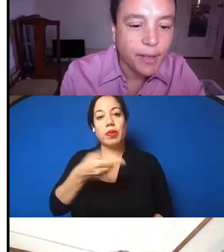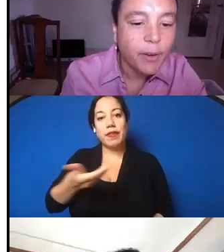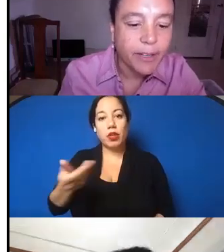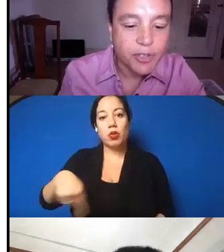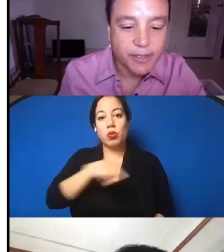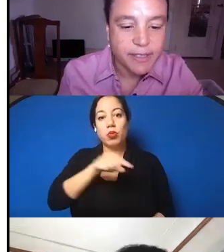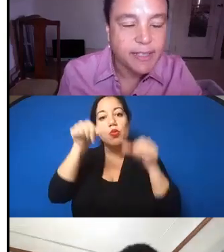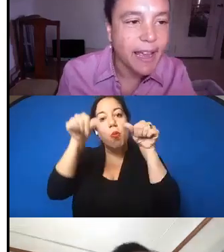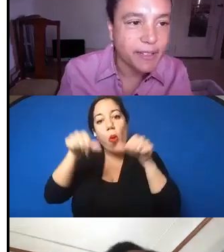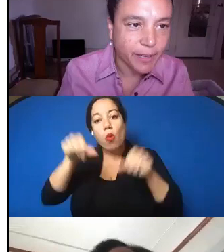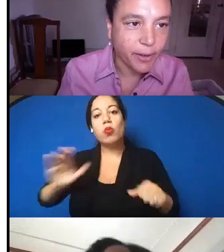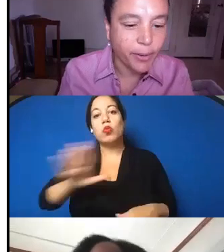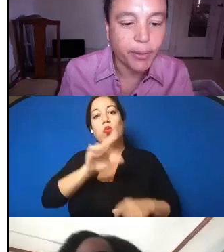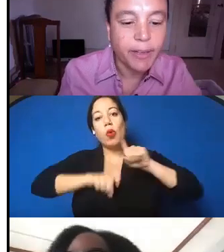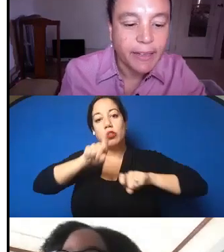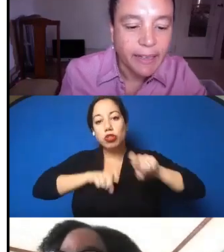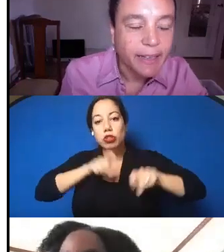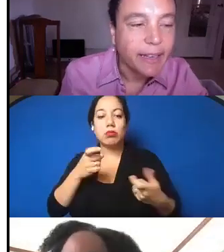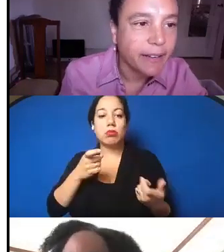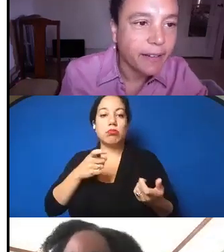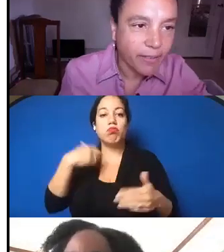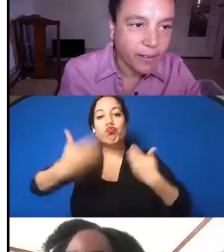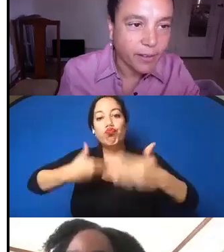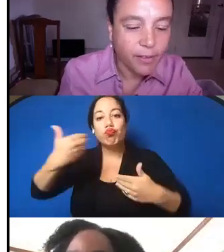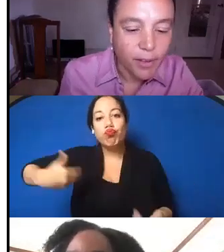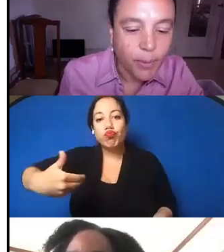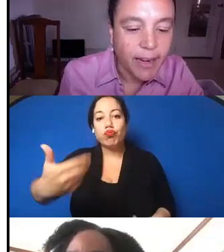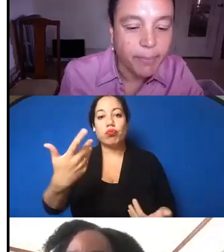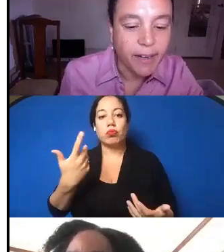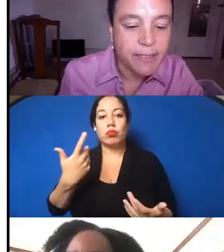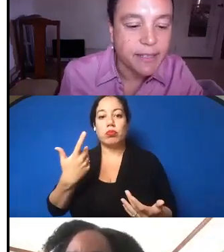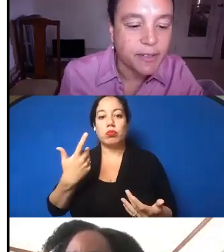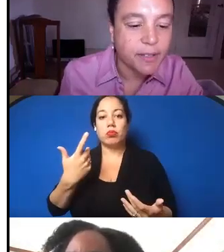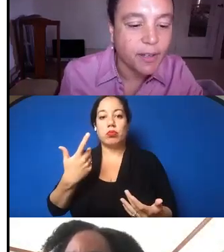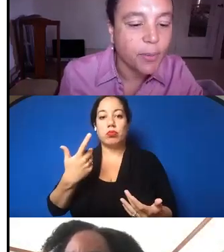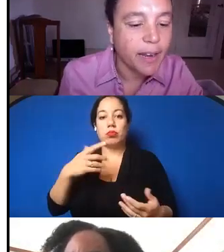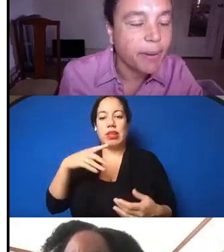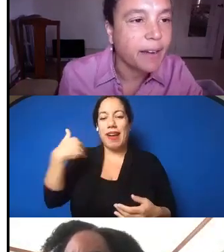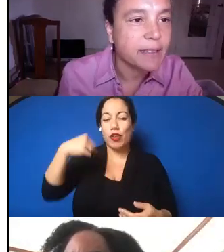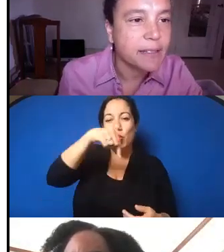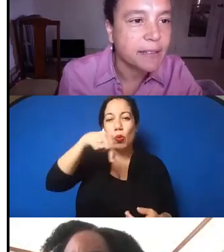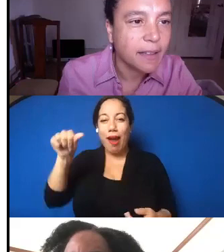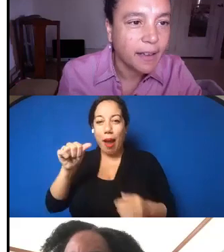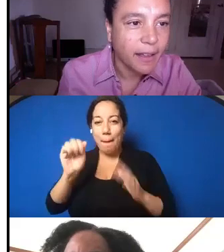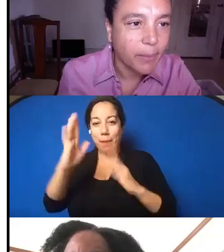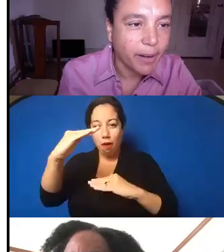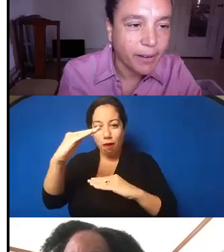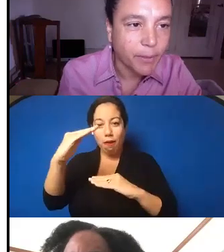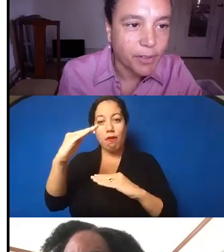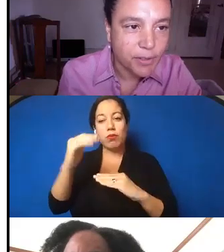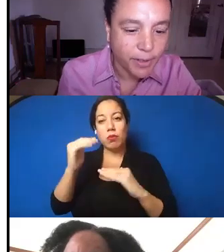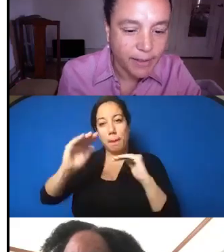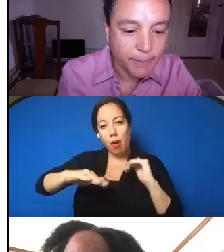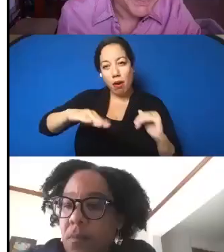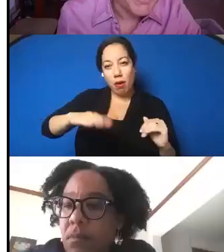post questions as we go in the Q&A box. There's a Q&A box at the bottom